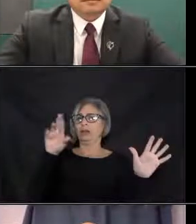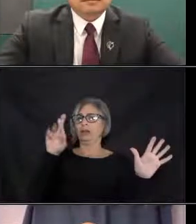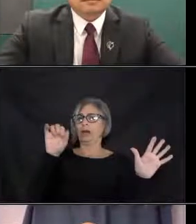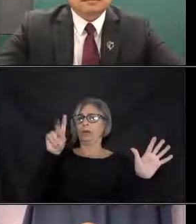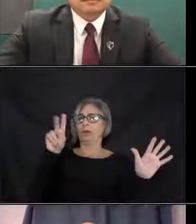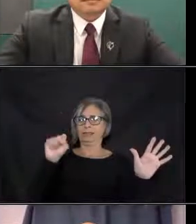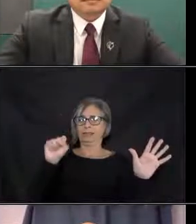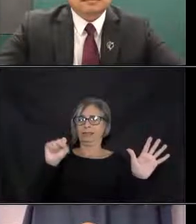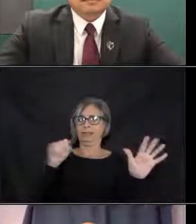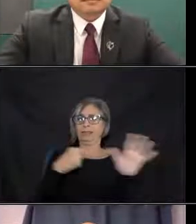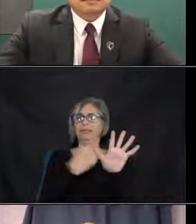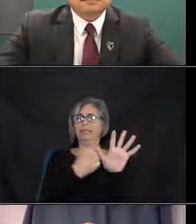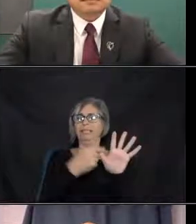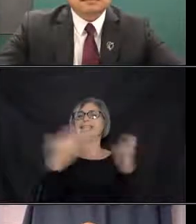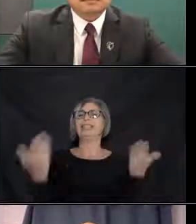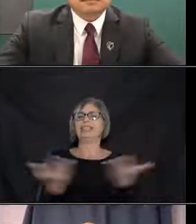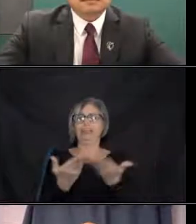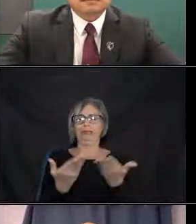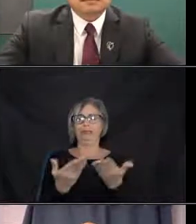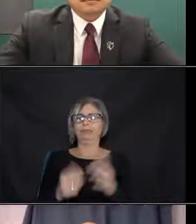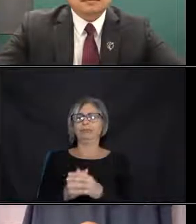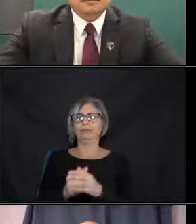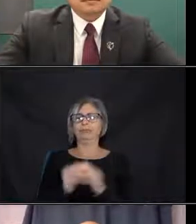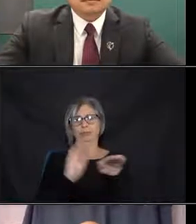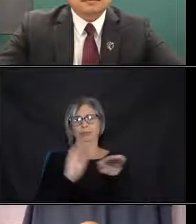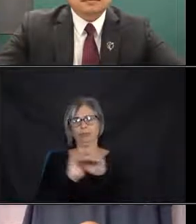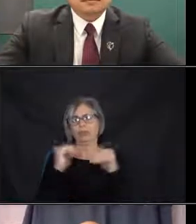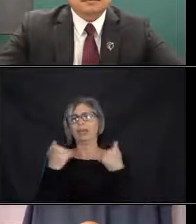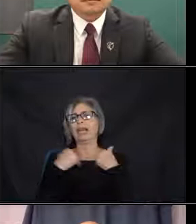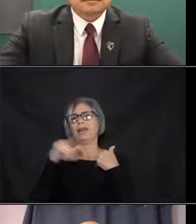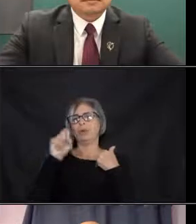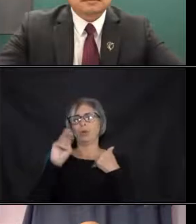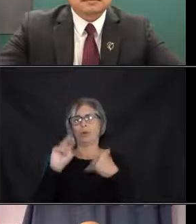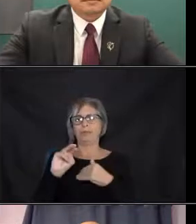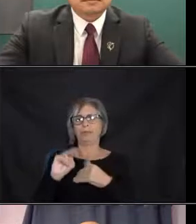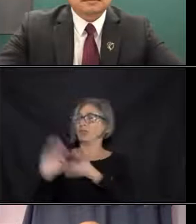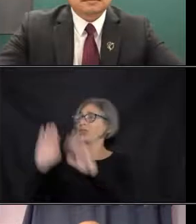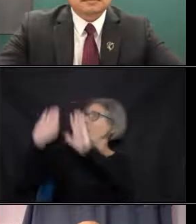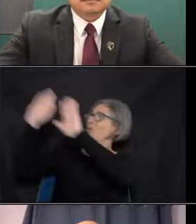Romulus? Present. Mayor, we have a quorum. Wonderful.